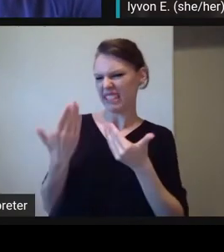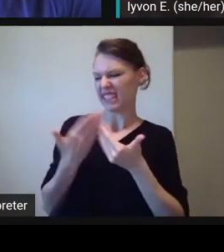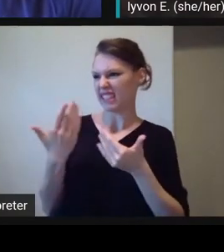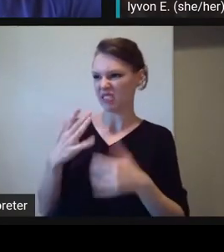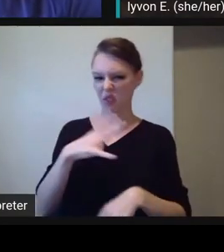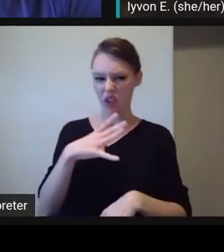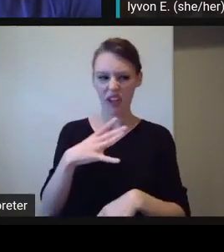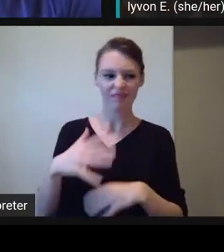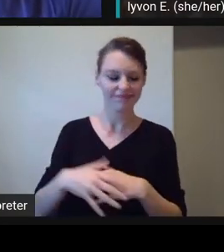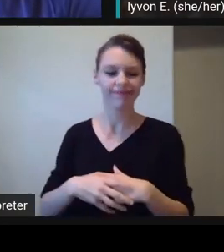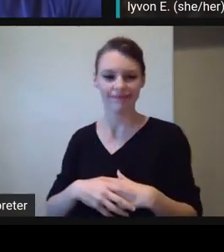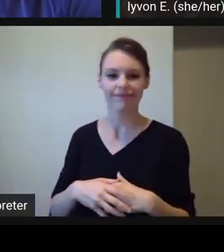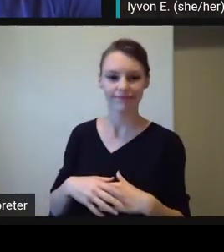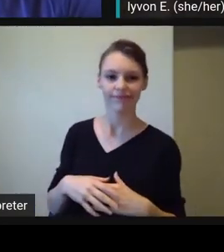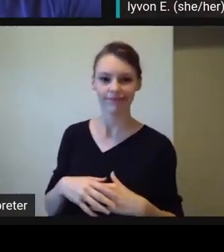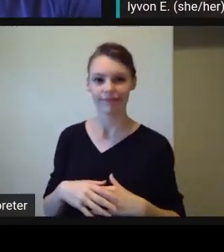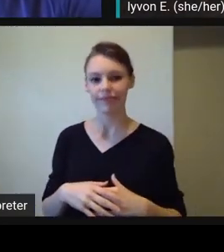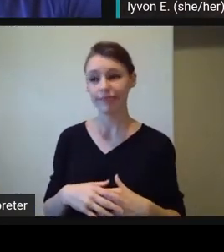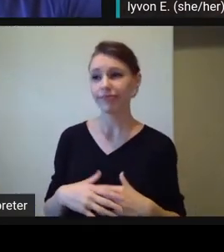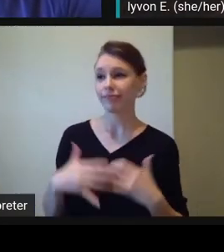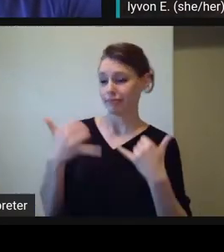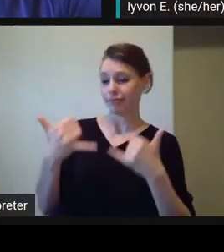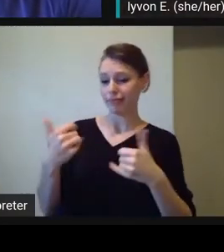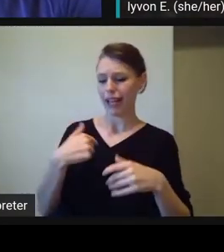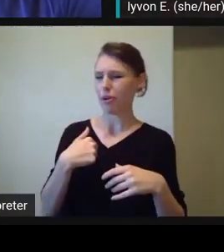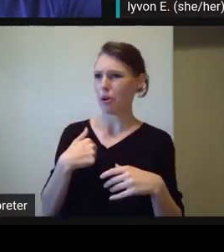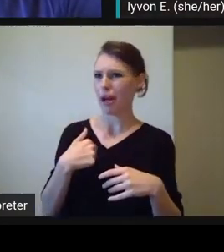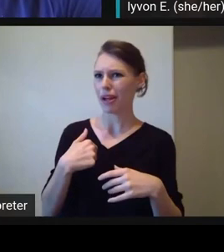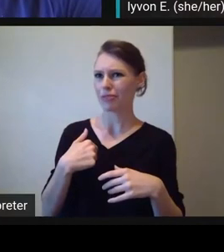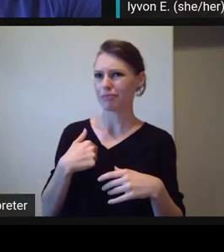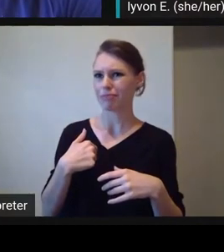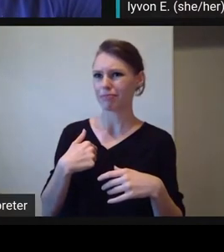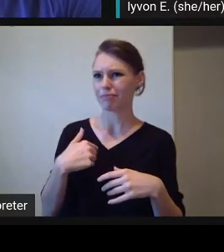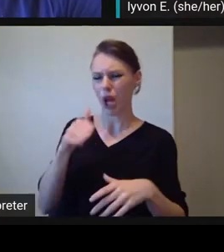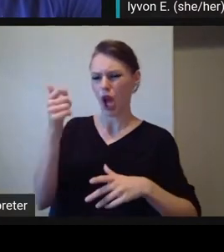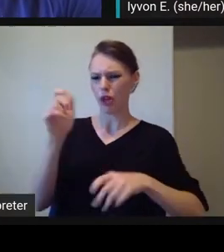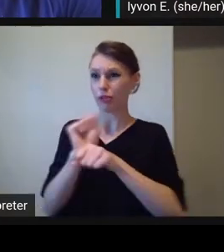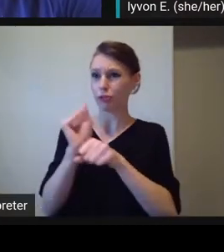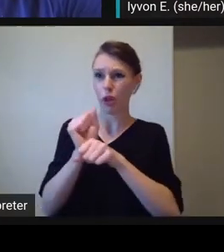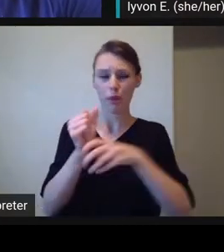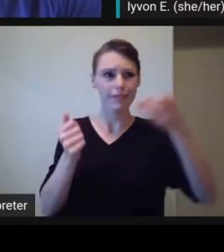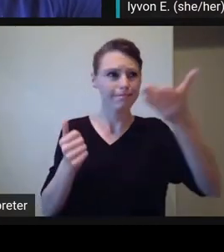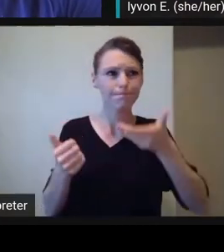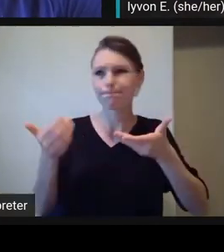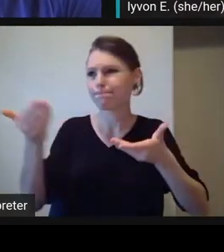Now when I look at the jobs I am asked and people are offering me money for, it's